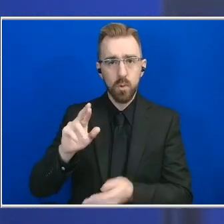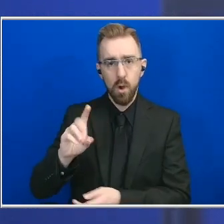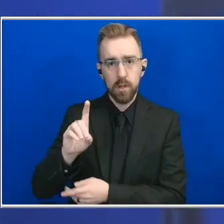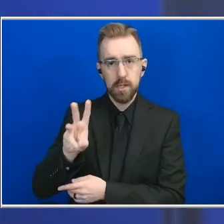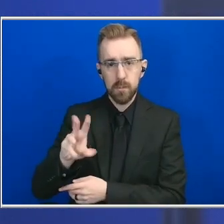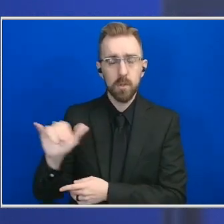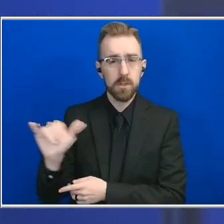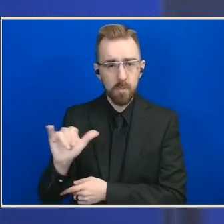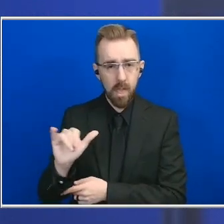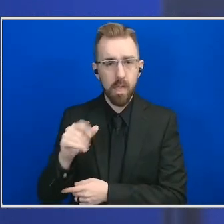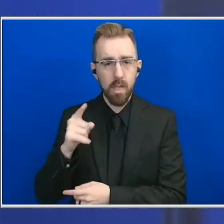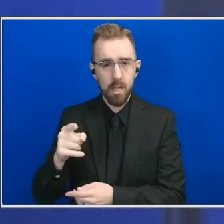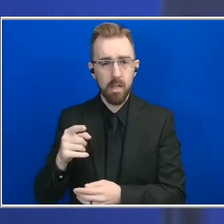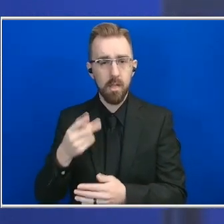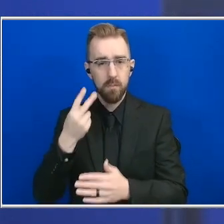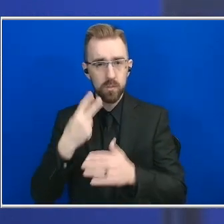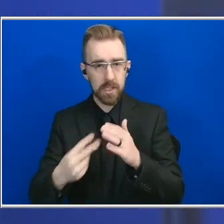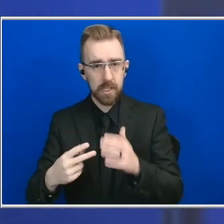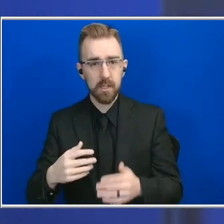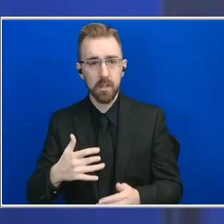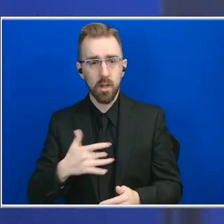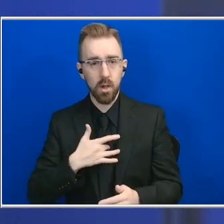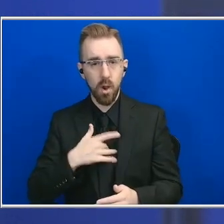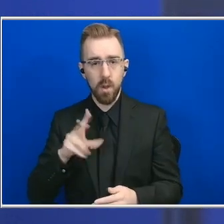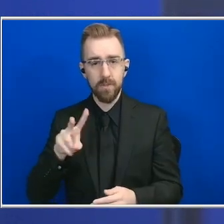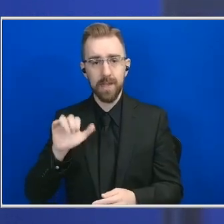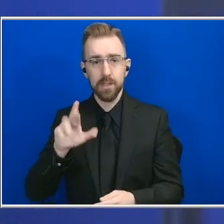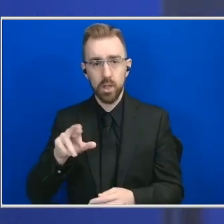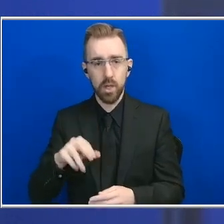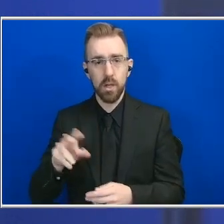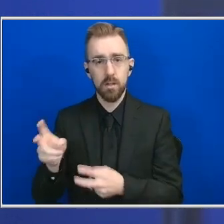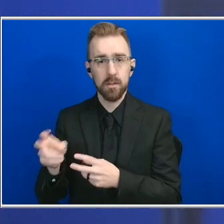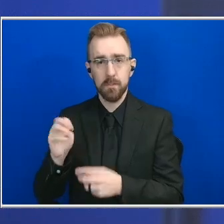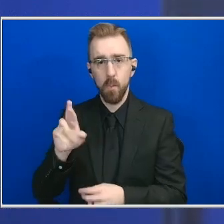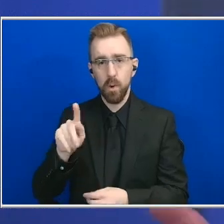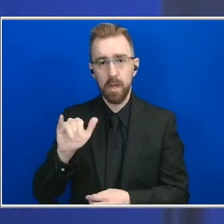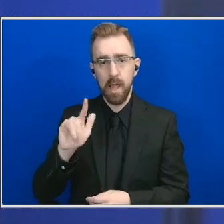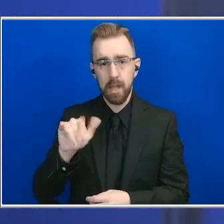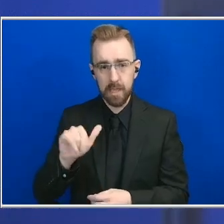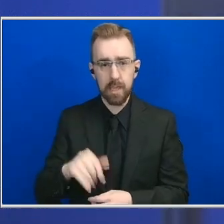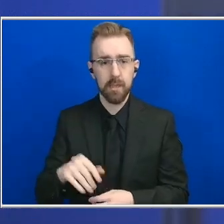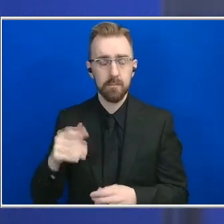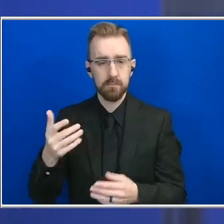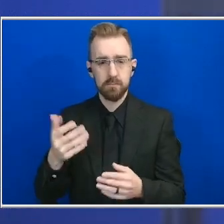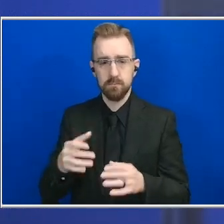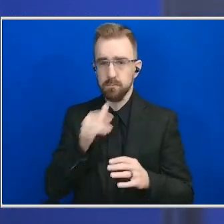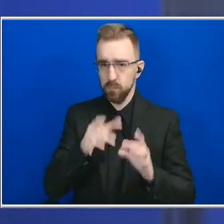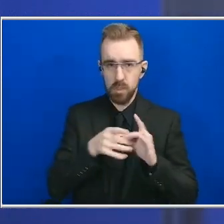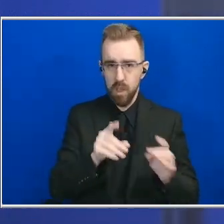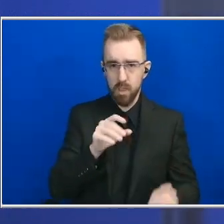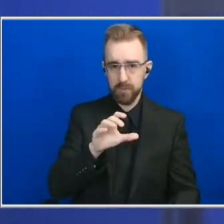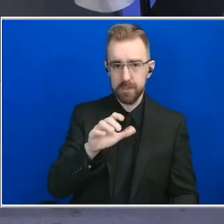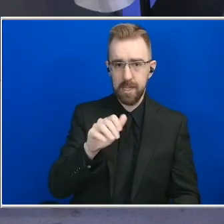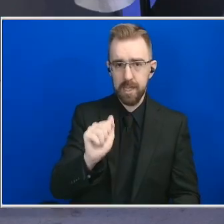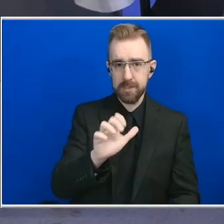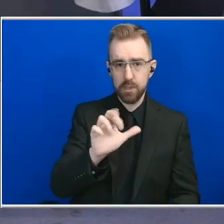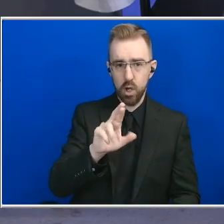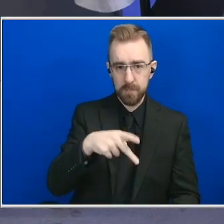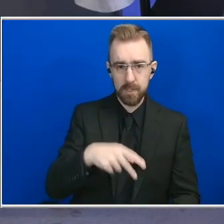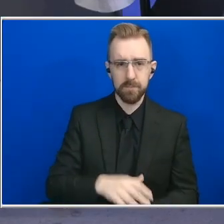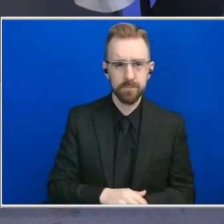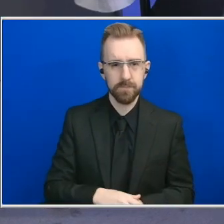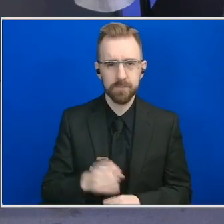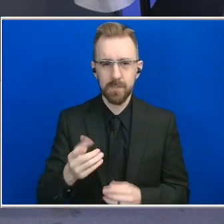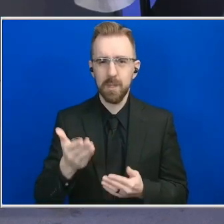predicted cardiovascular mortality, irrespective of CRP. So it's a great marker to look at. So there may be a couple of new